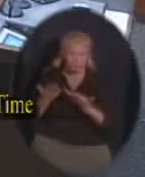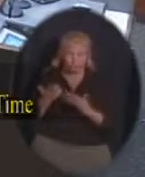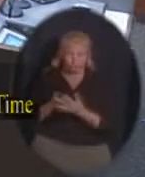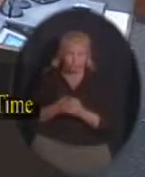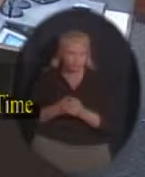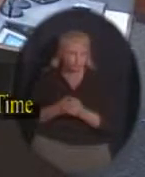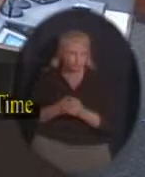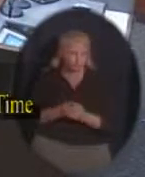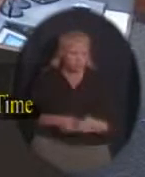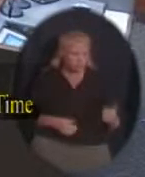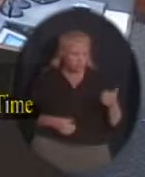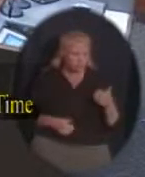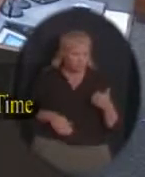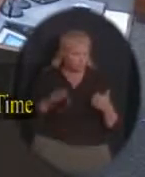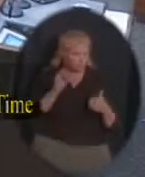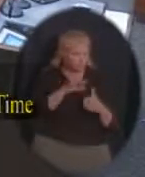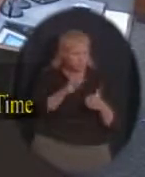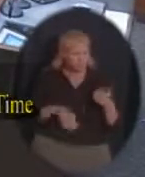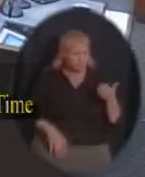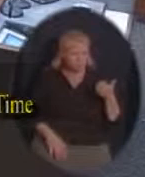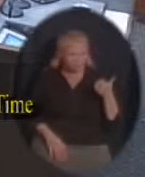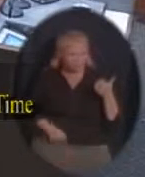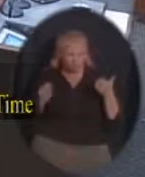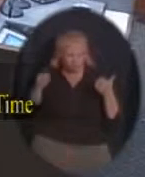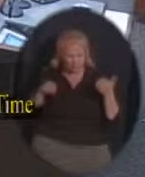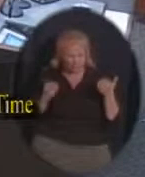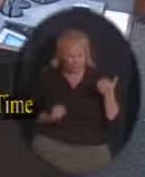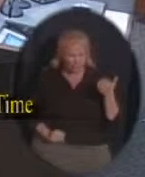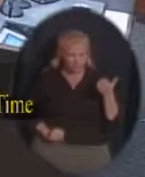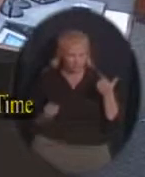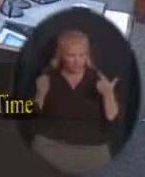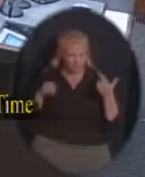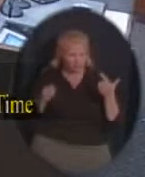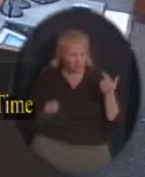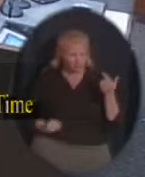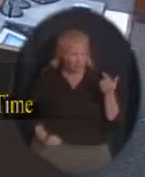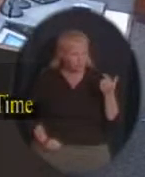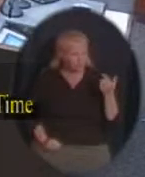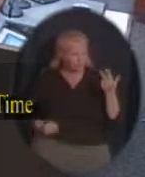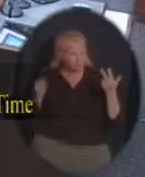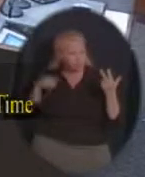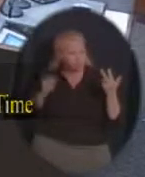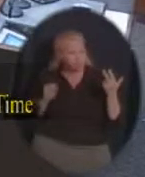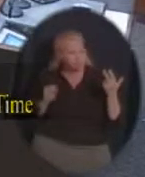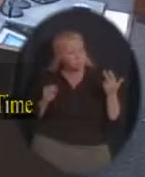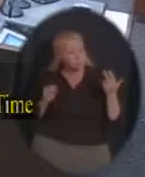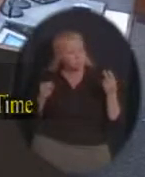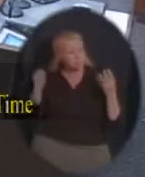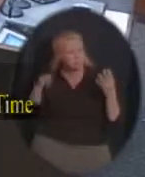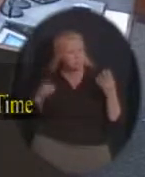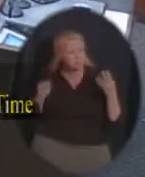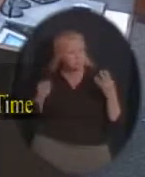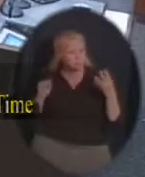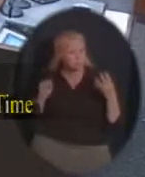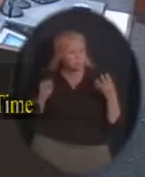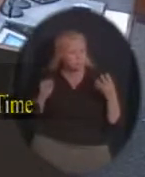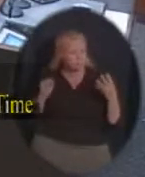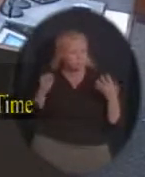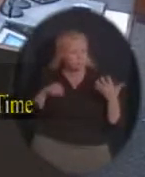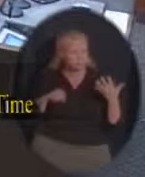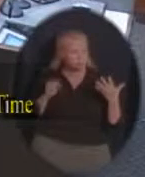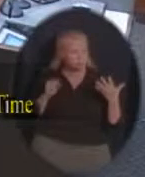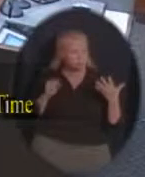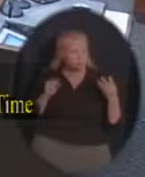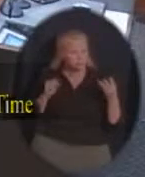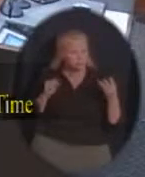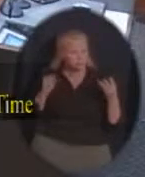Ms. Carpenter? Ms. Ashley? Yes? Mr. Churchman? Yes. Dr. Drummond? Yes. Mr. Gilmore? Yes. Mr. Parker? Yes.